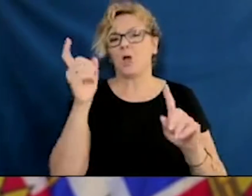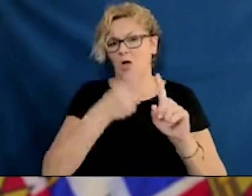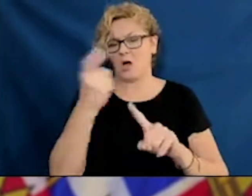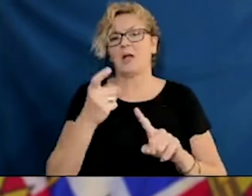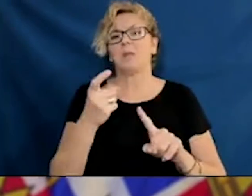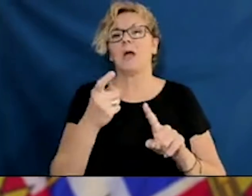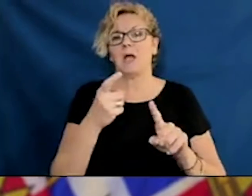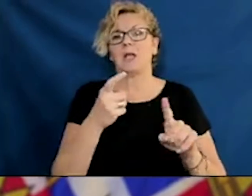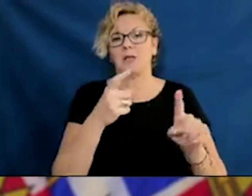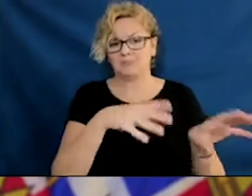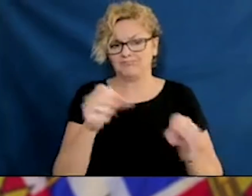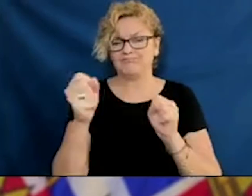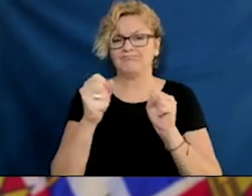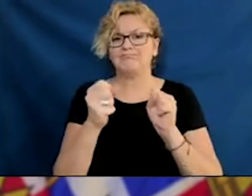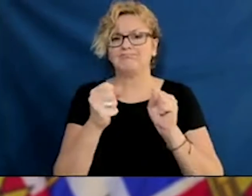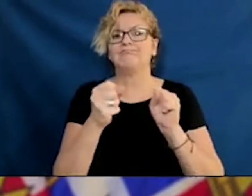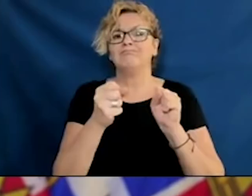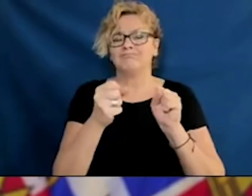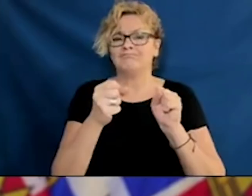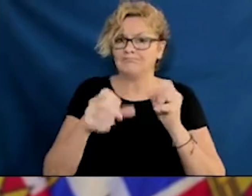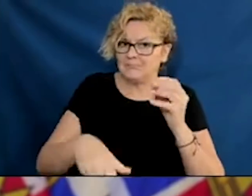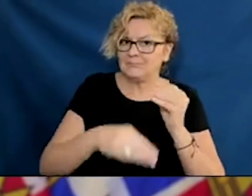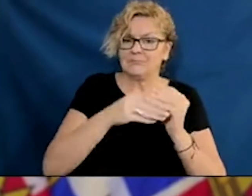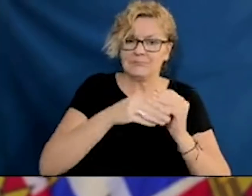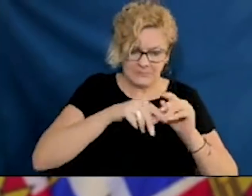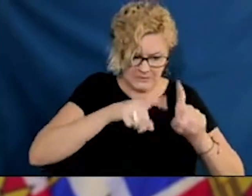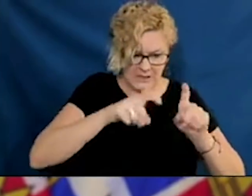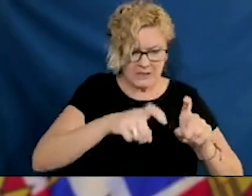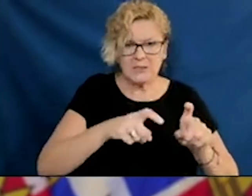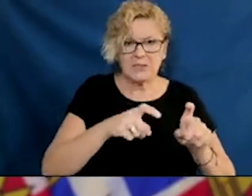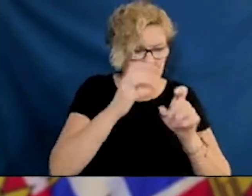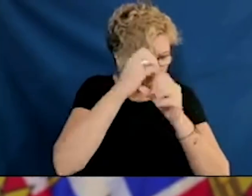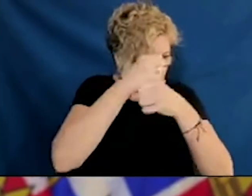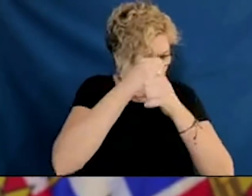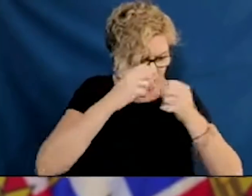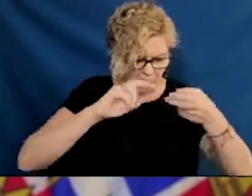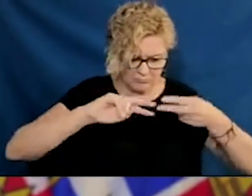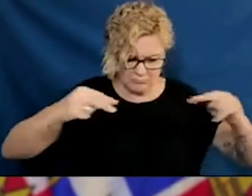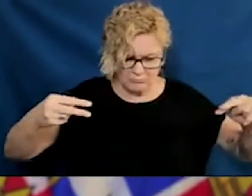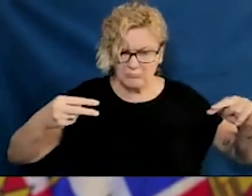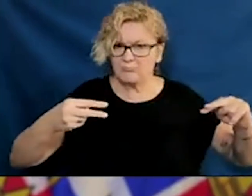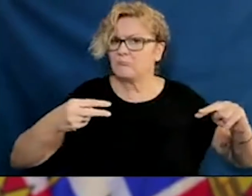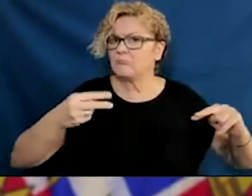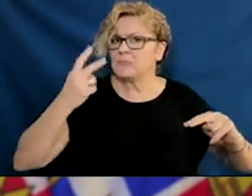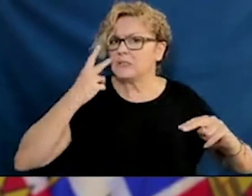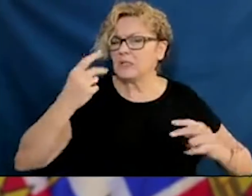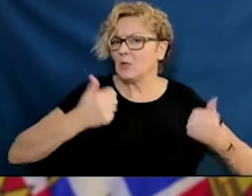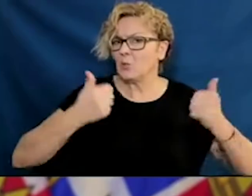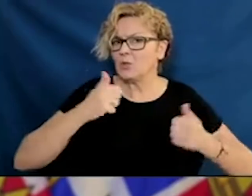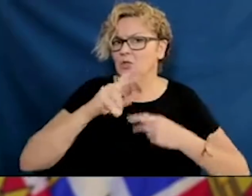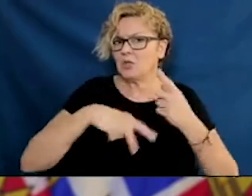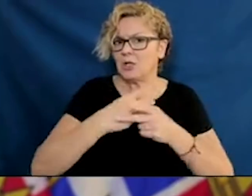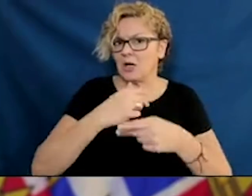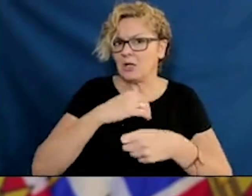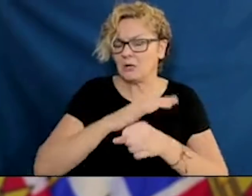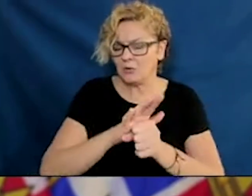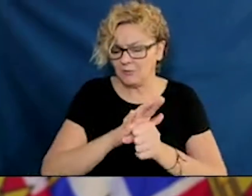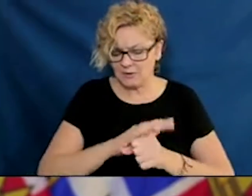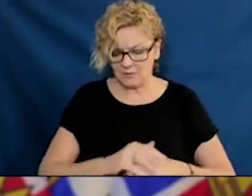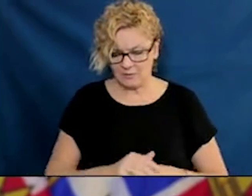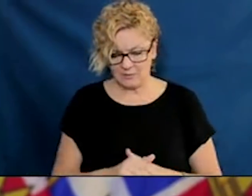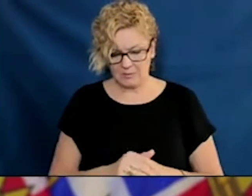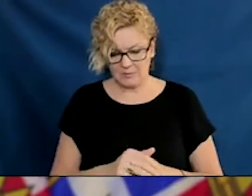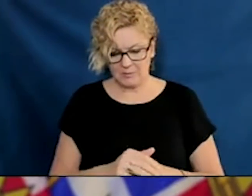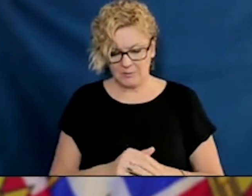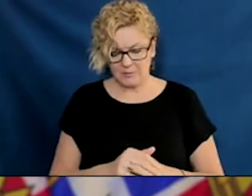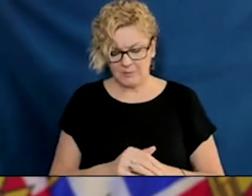This we're doing we've done about 11,000, a little over 11,000 whole genome sequences here in British, a high percentage